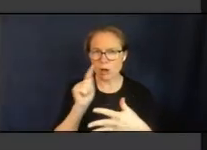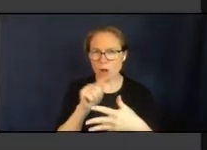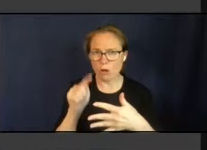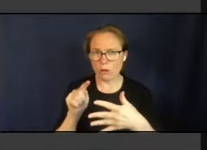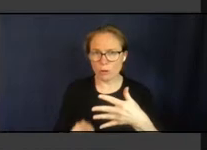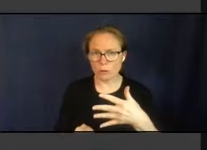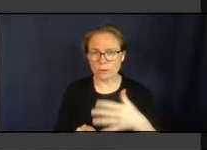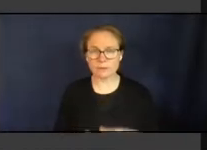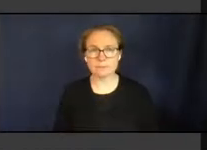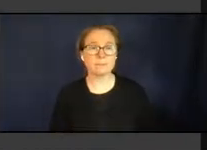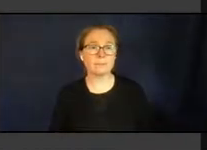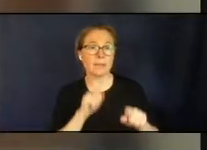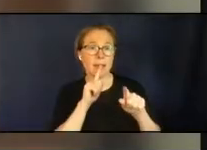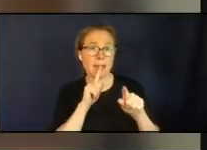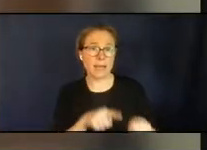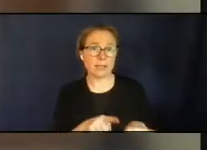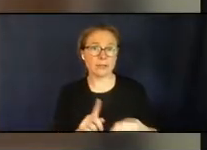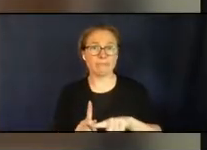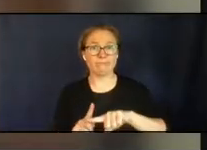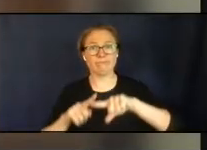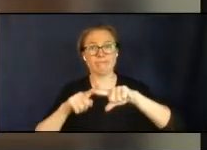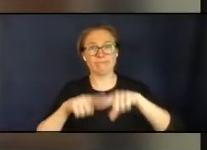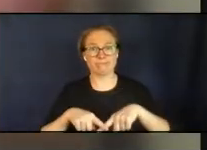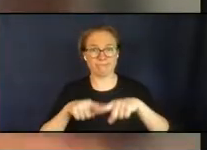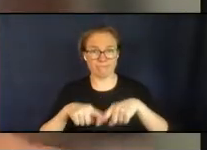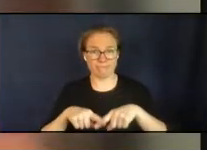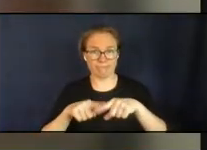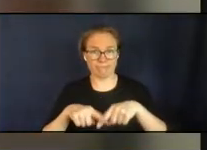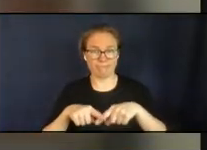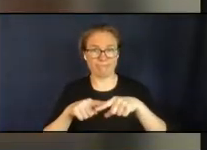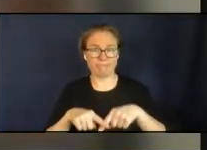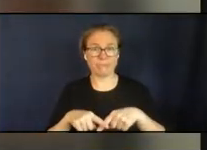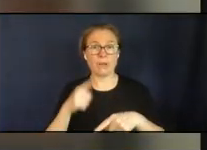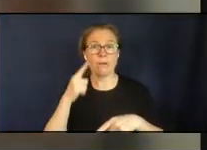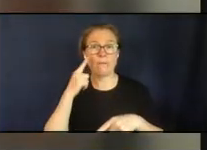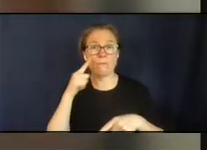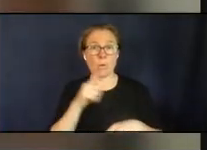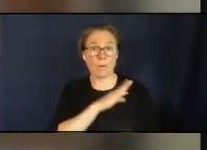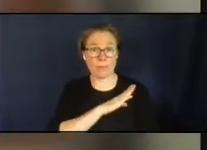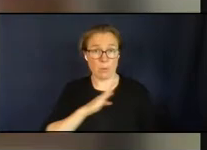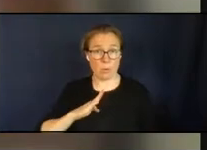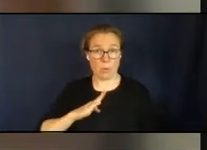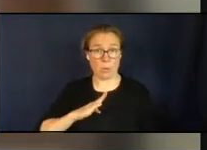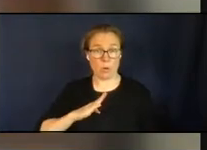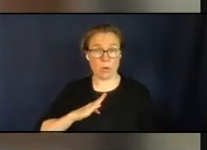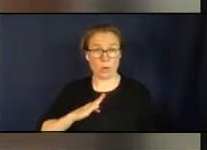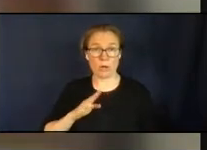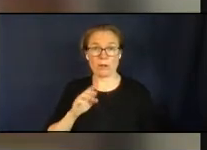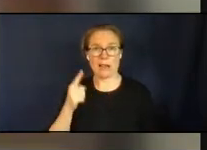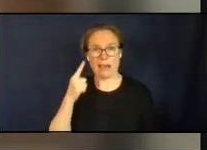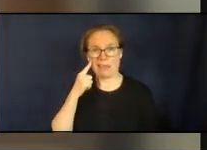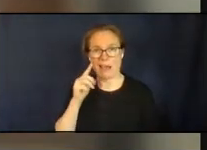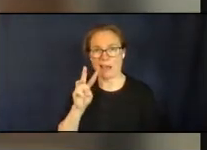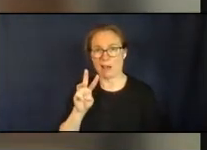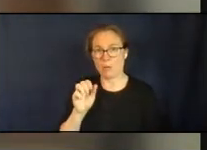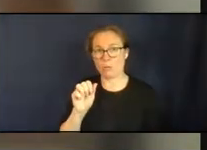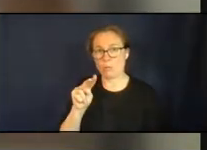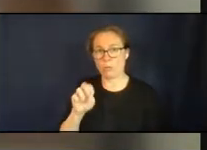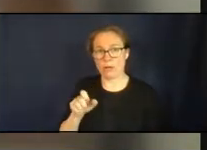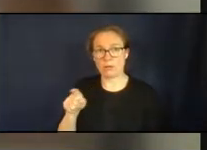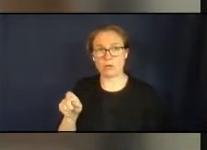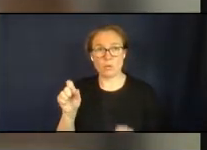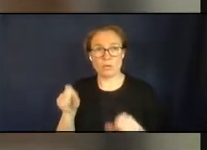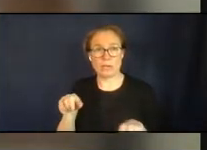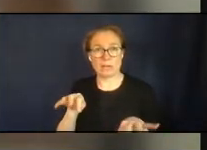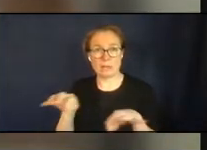They range. You're going to see for the board what I would suggest. And I'll let Wayne jump in on the most specifics on the timing. But what